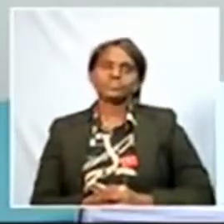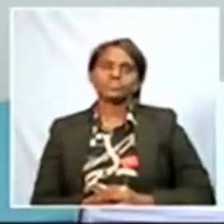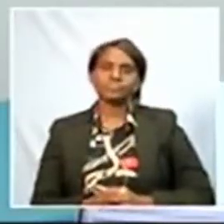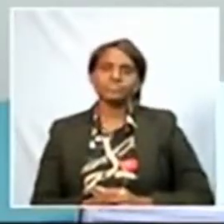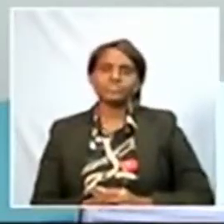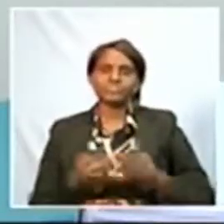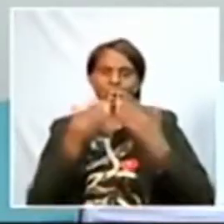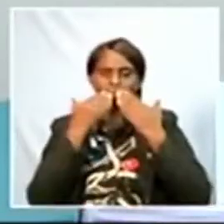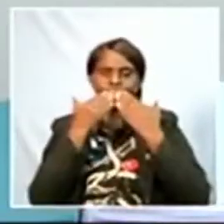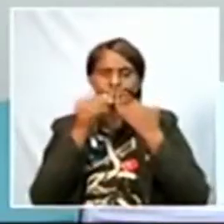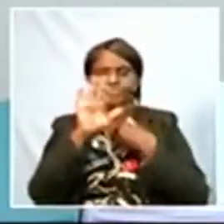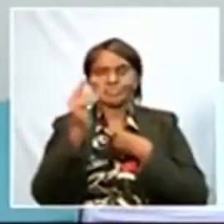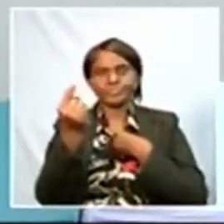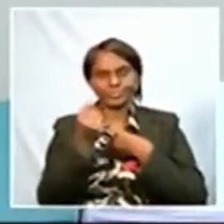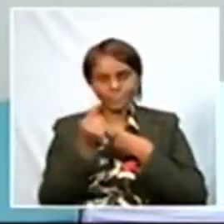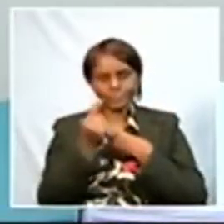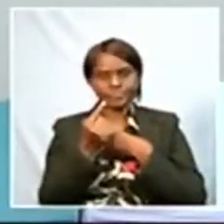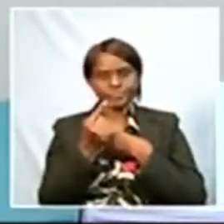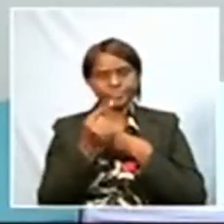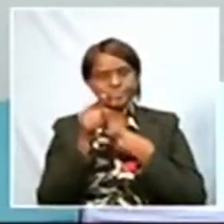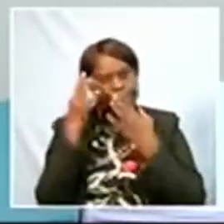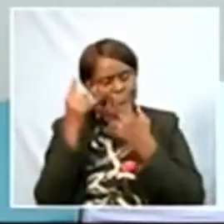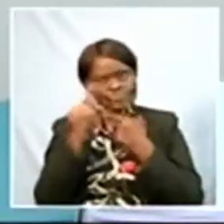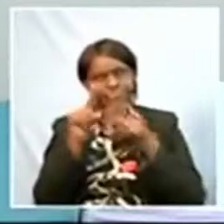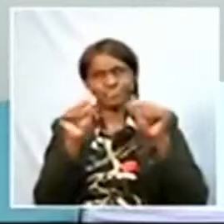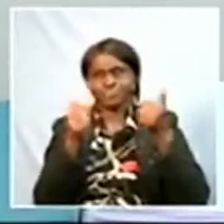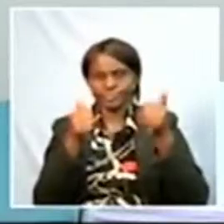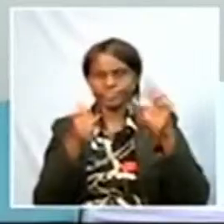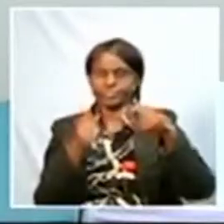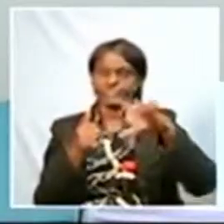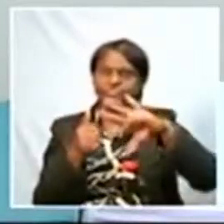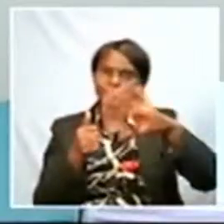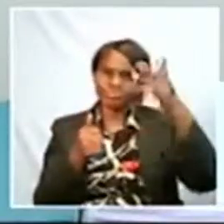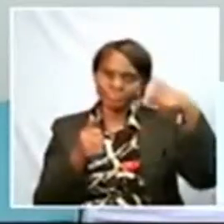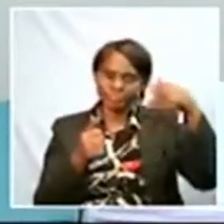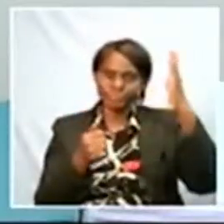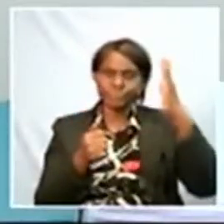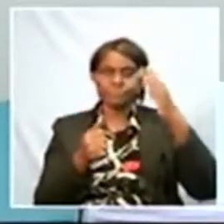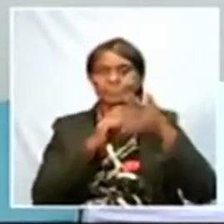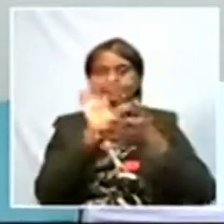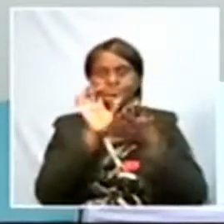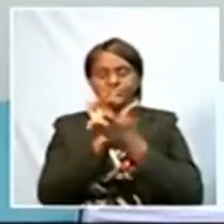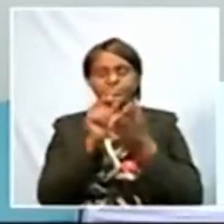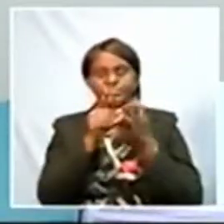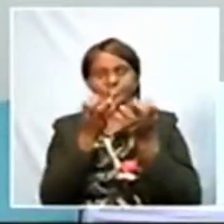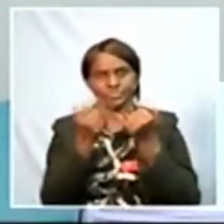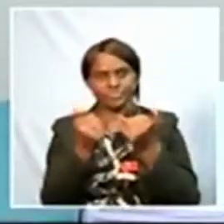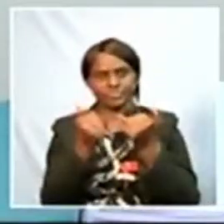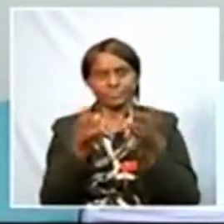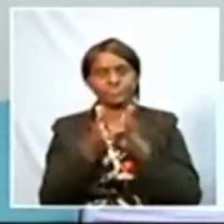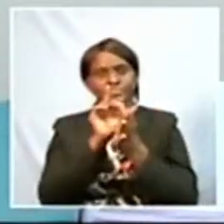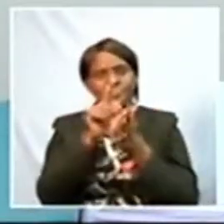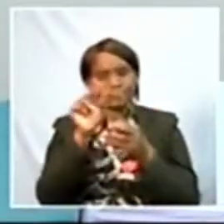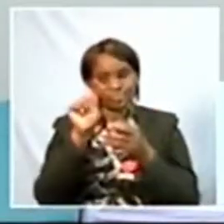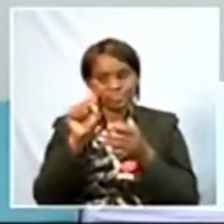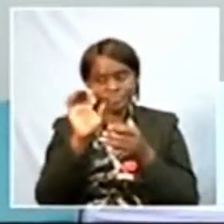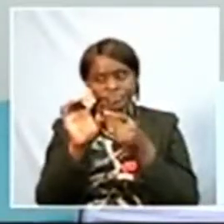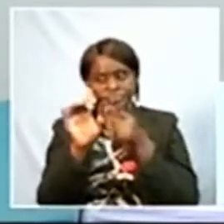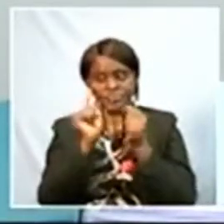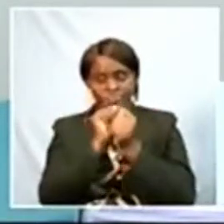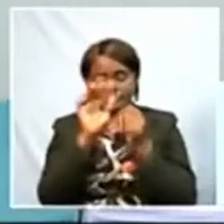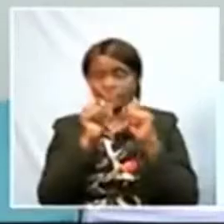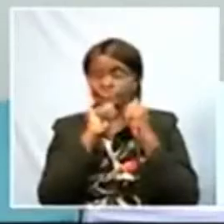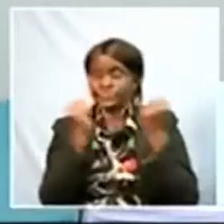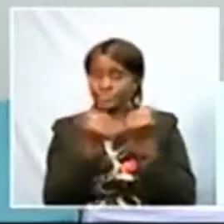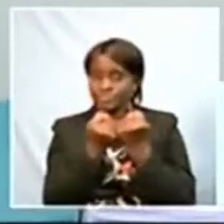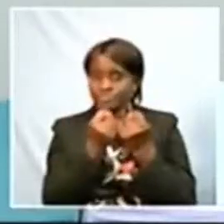We want to appreciate your appearance, and we wish you well as you travel back to CHOMA. We want to urge you, Town Clerk, to